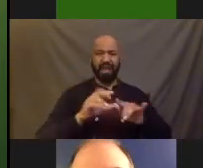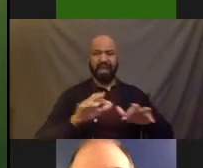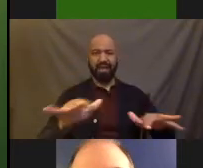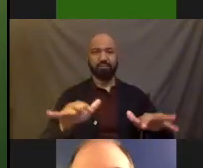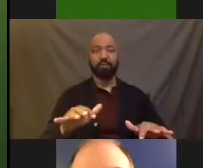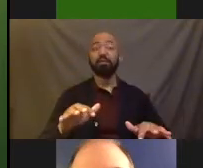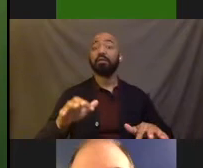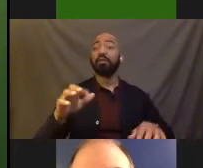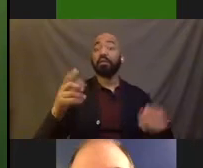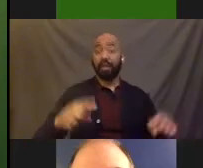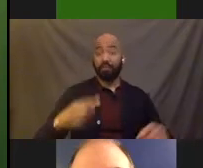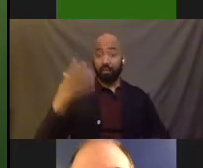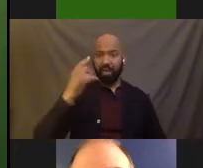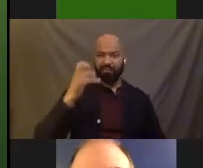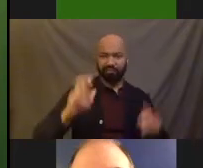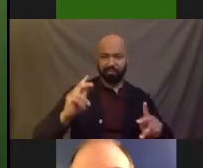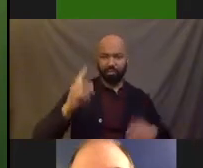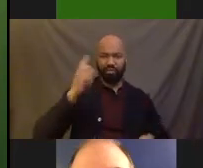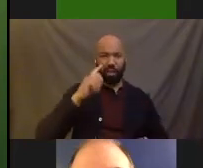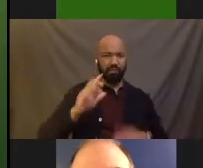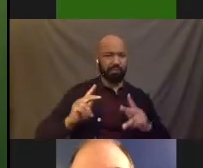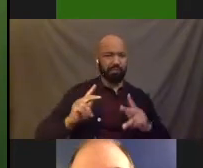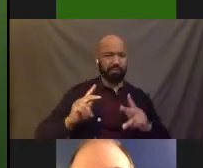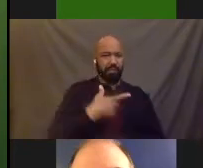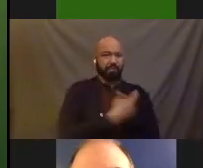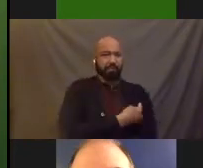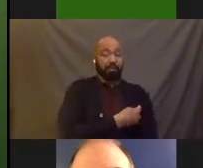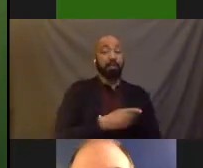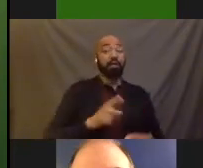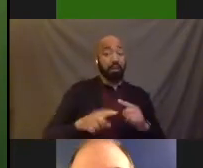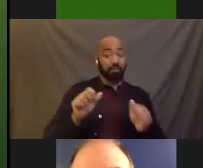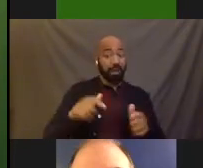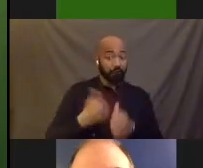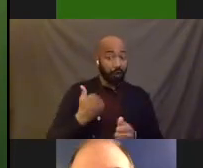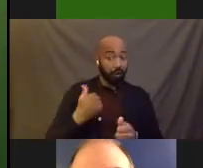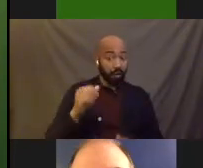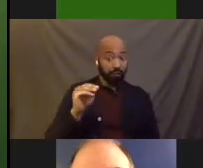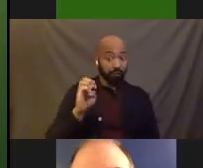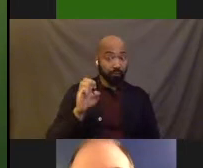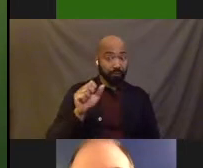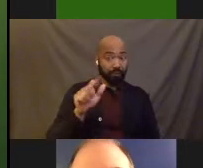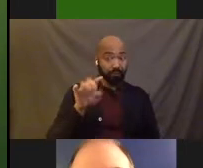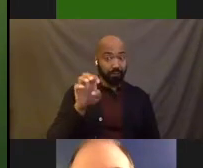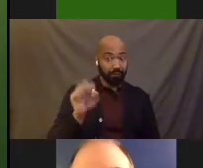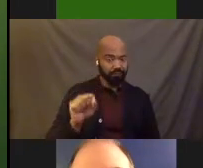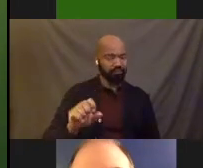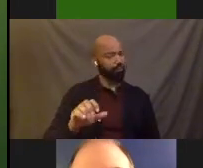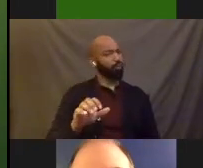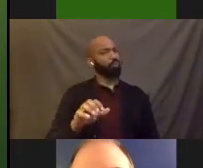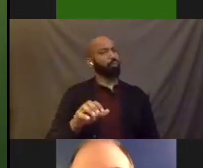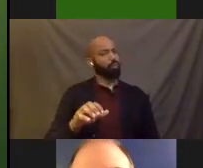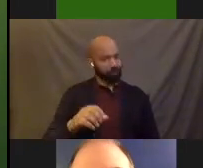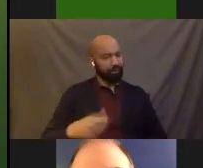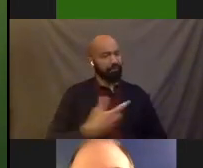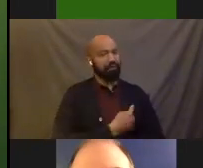can be avoided, and through vaccination, it's definitely something that no one wants to get. There are some long-term